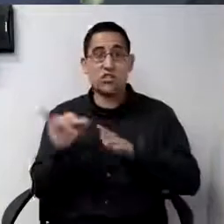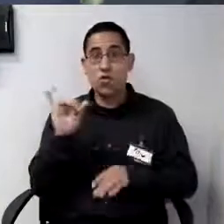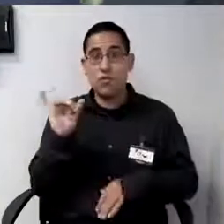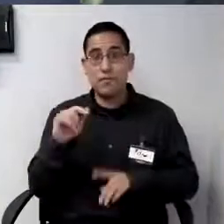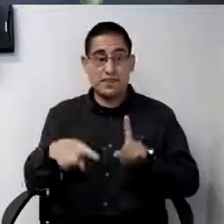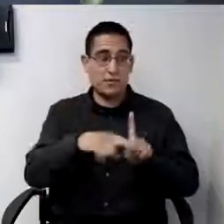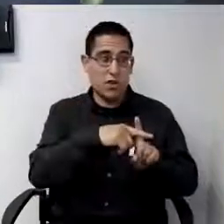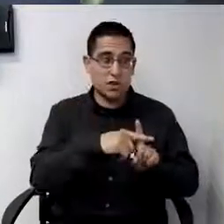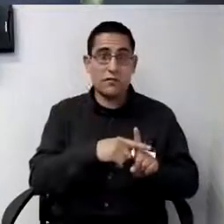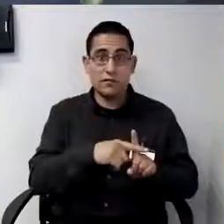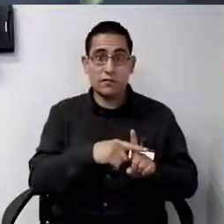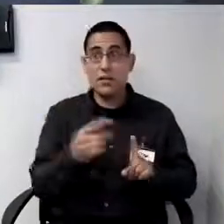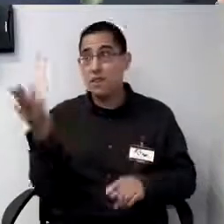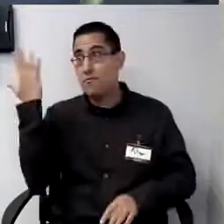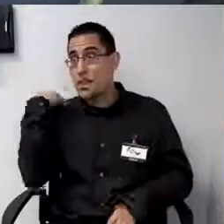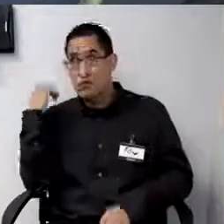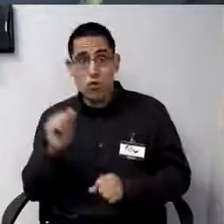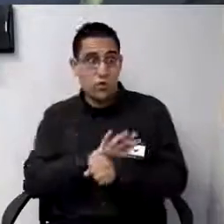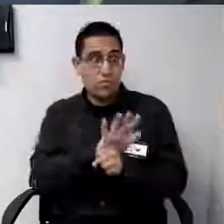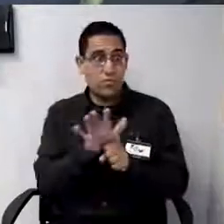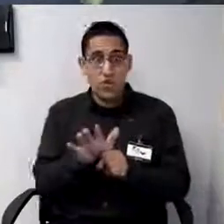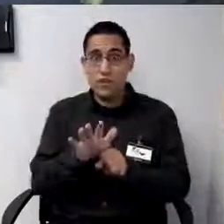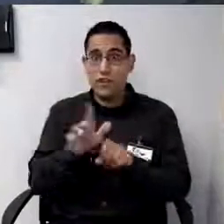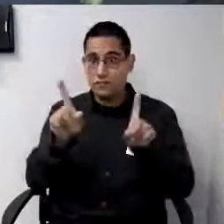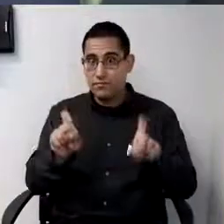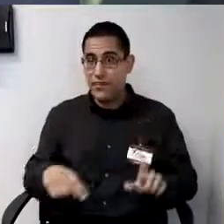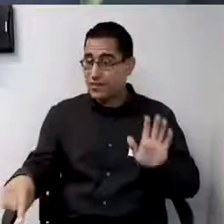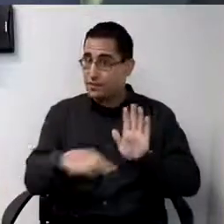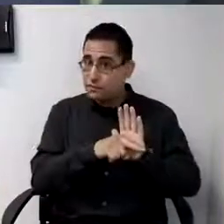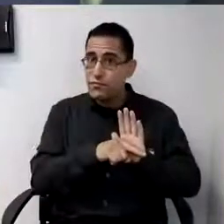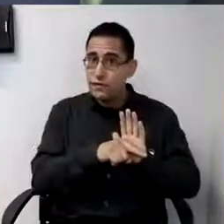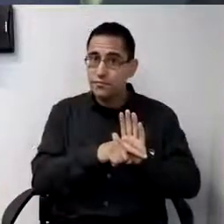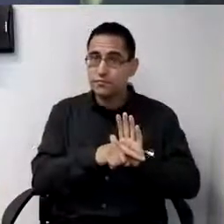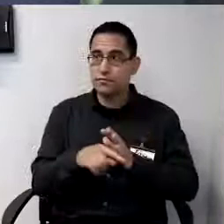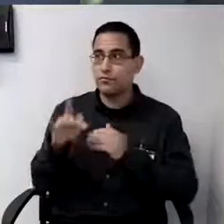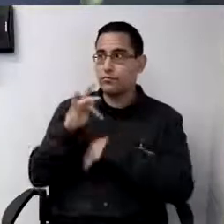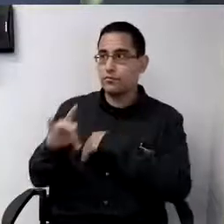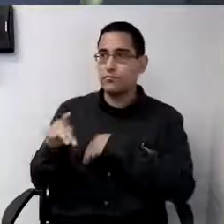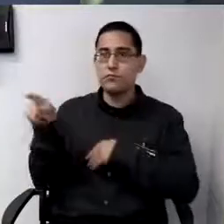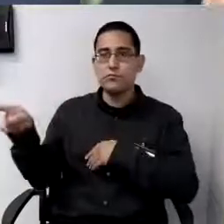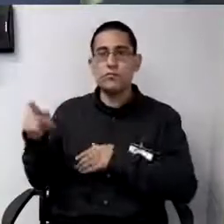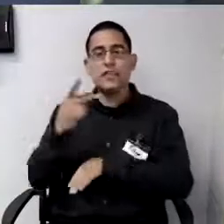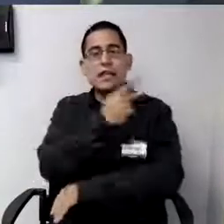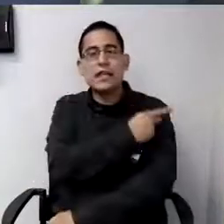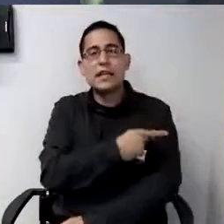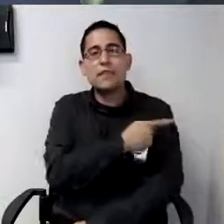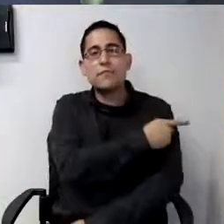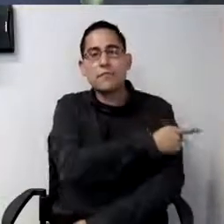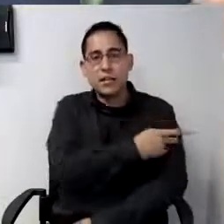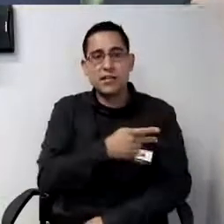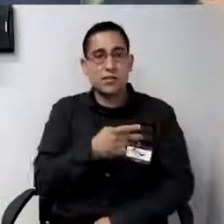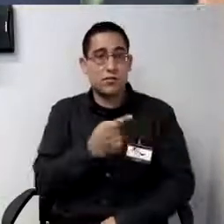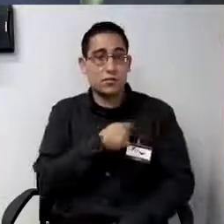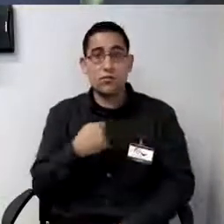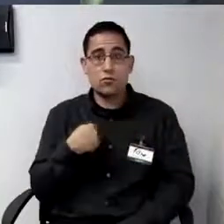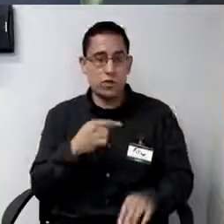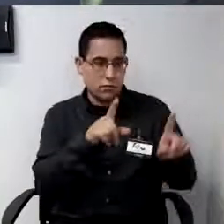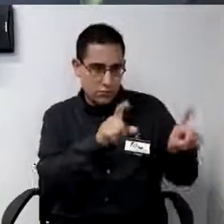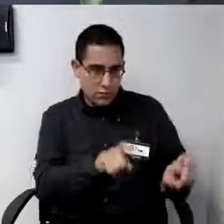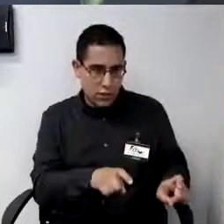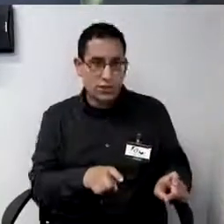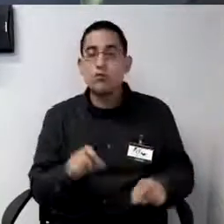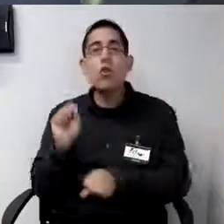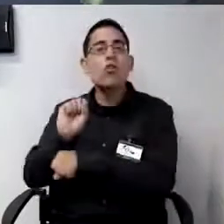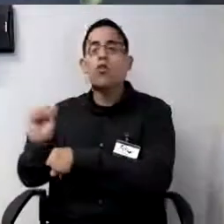COVID negative. Early on, we had a patient that we tested, or actually it was an employee